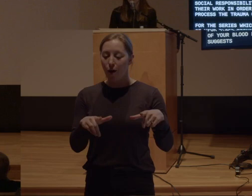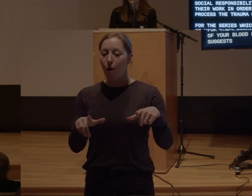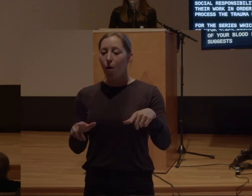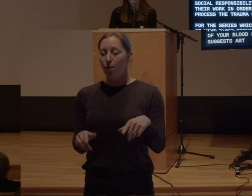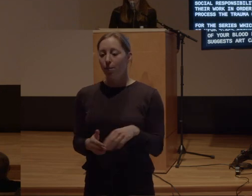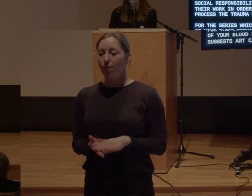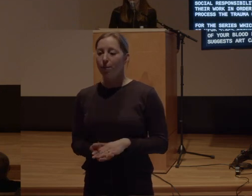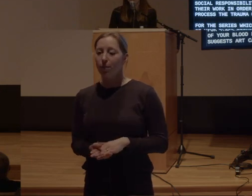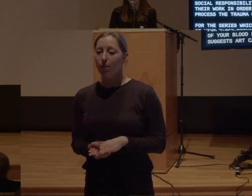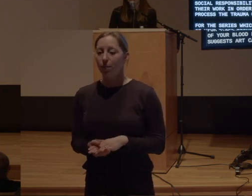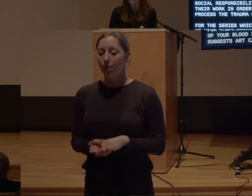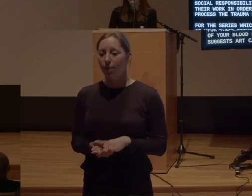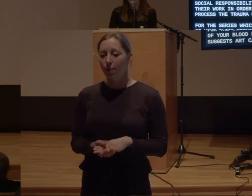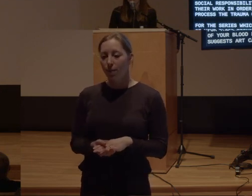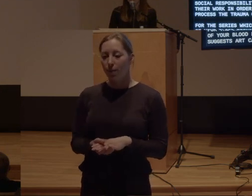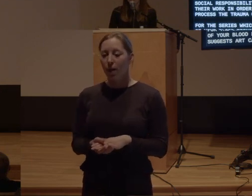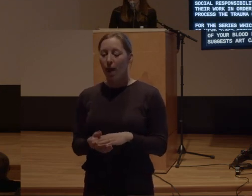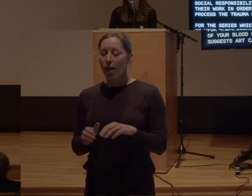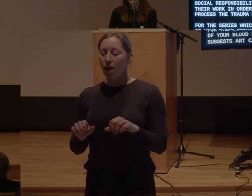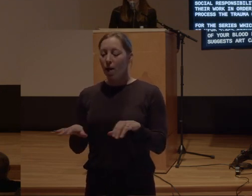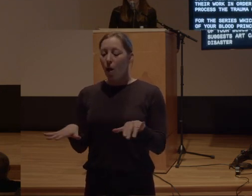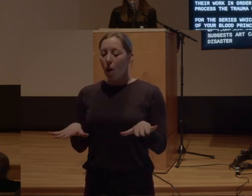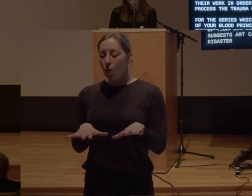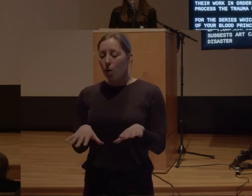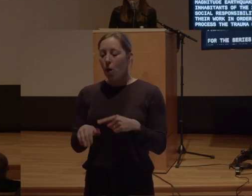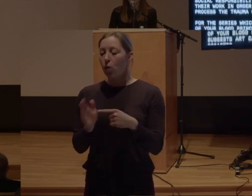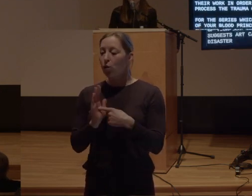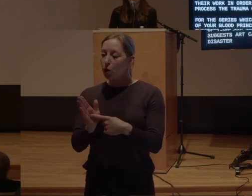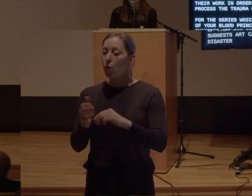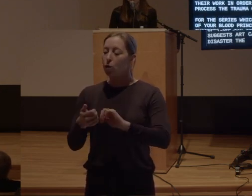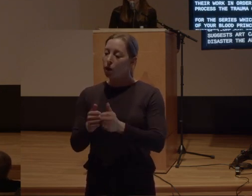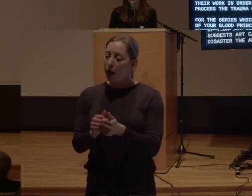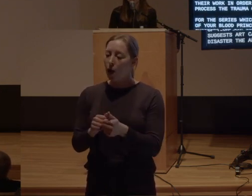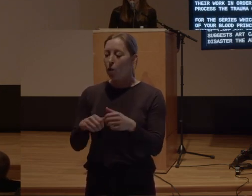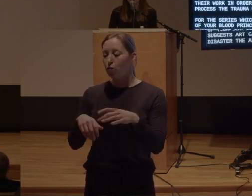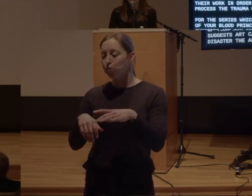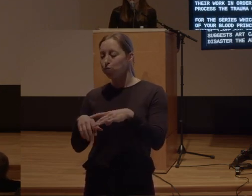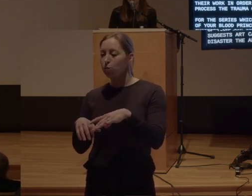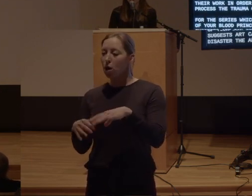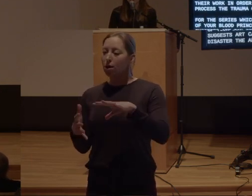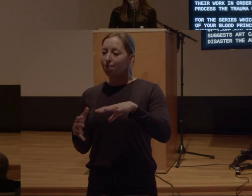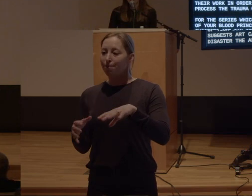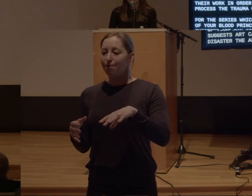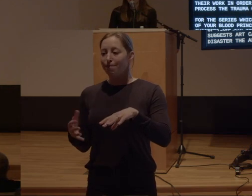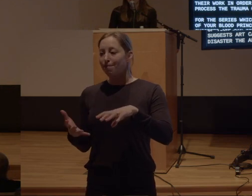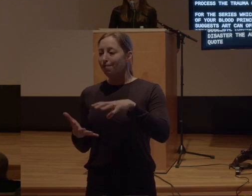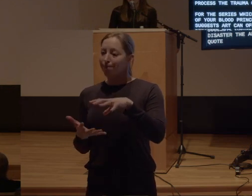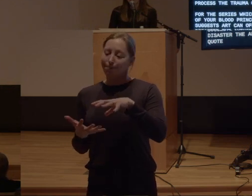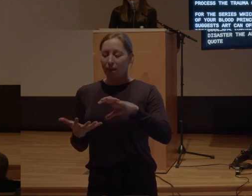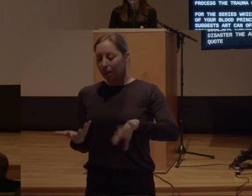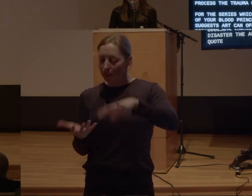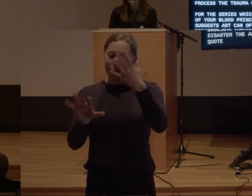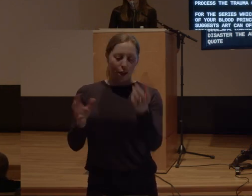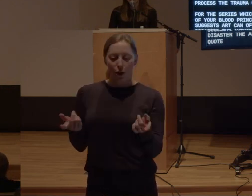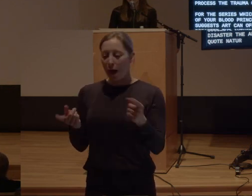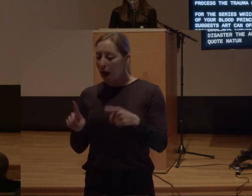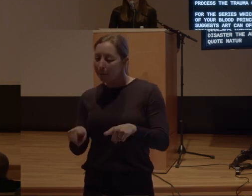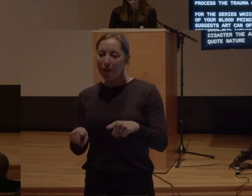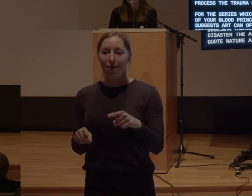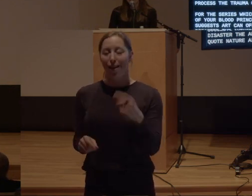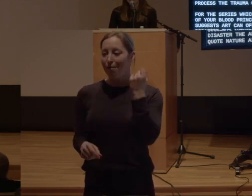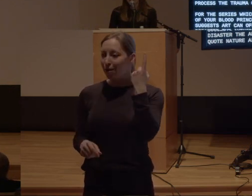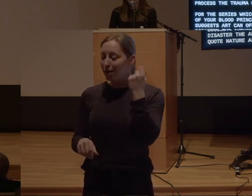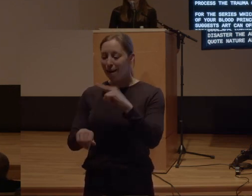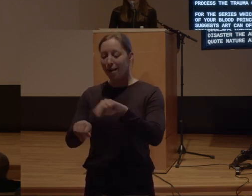can offer a salvific view of disaster. The author of this advertisement states, quote, "Nature always